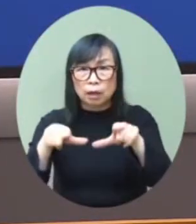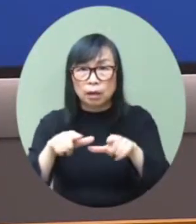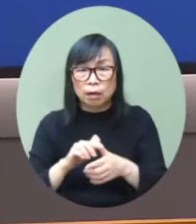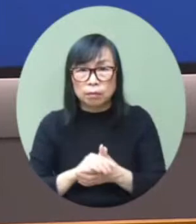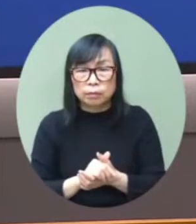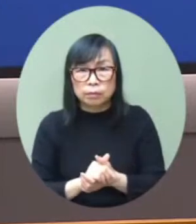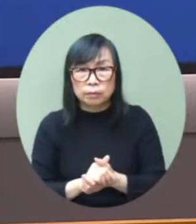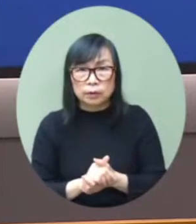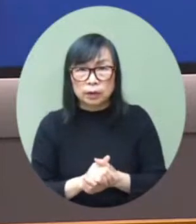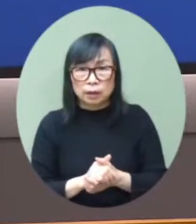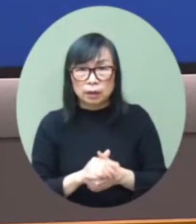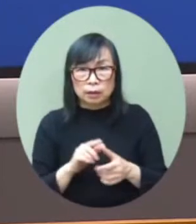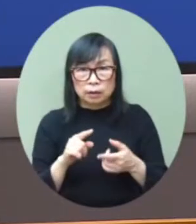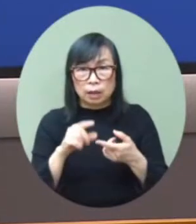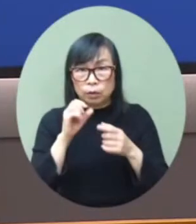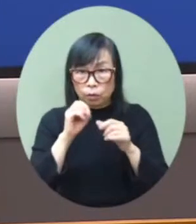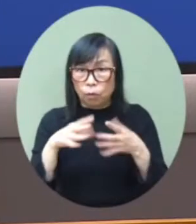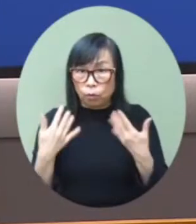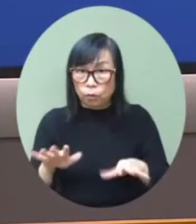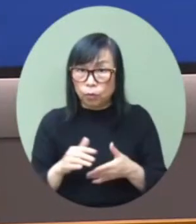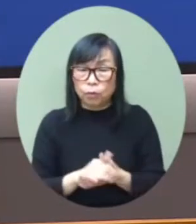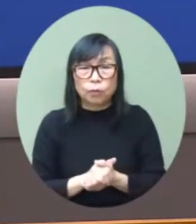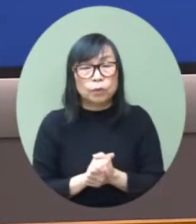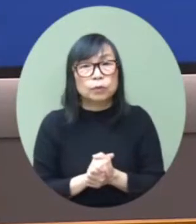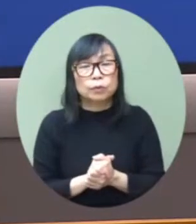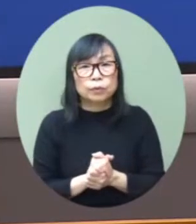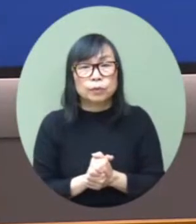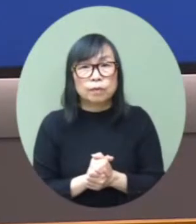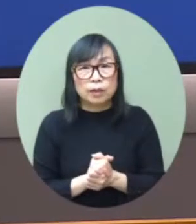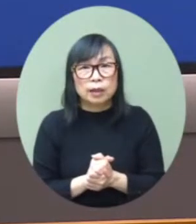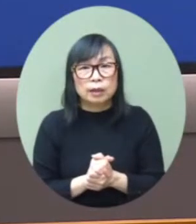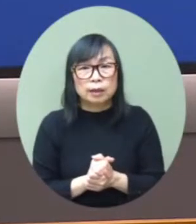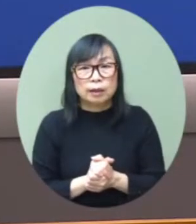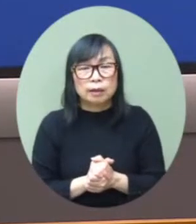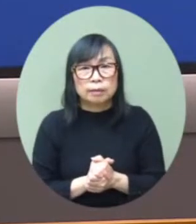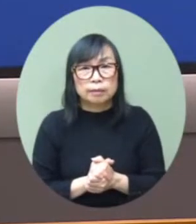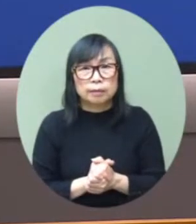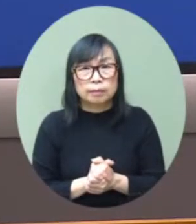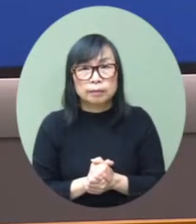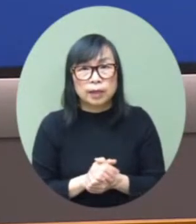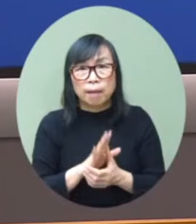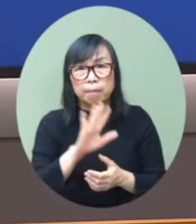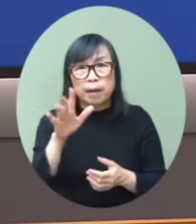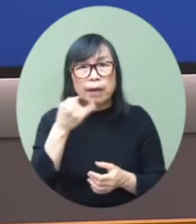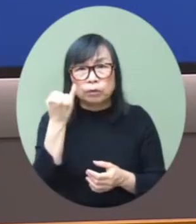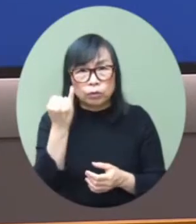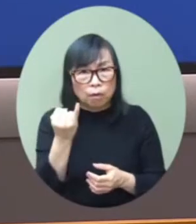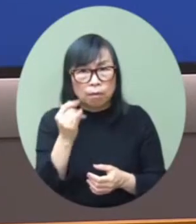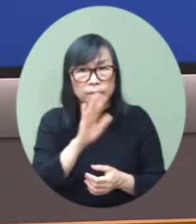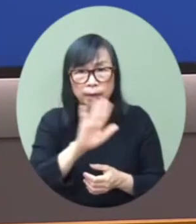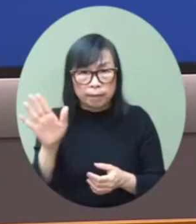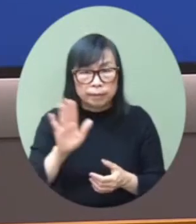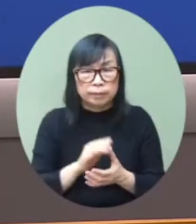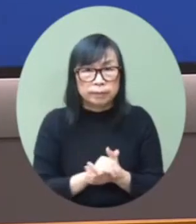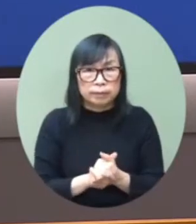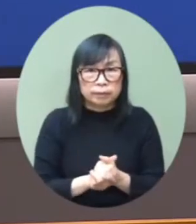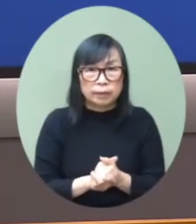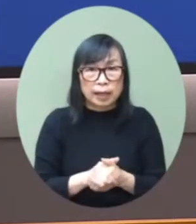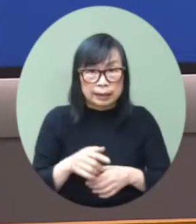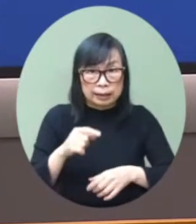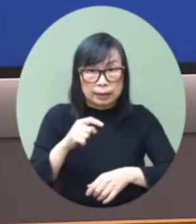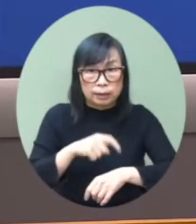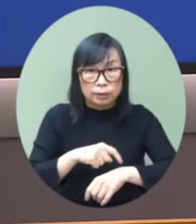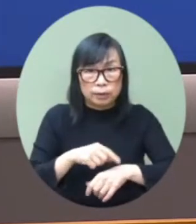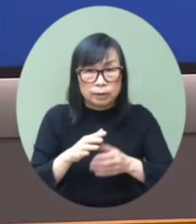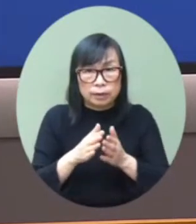In relation to your second question, I have already answered in reply to the first question. That is not a matter